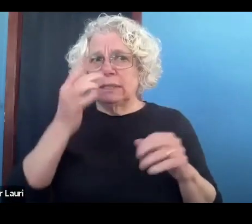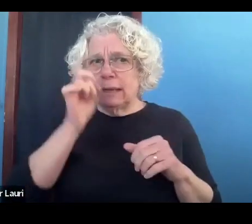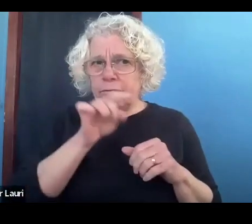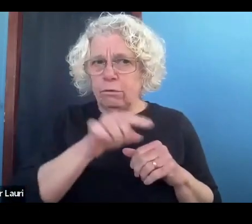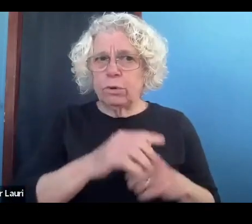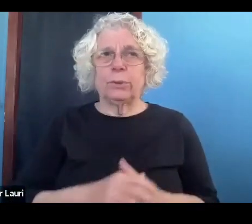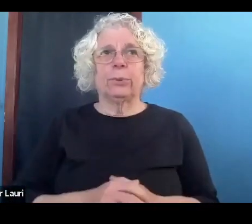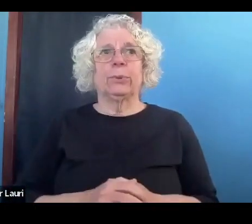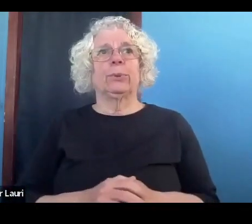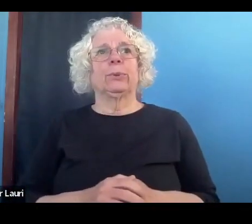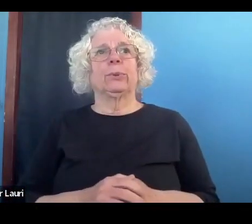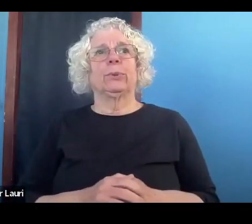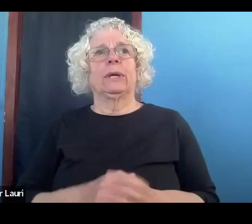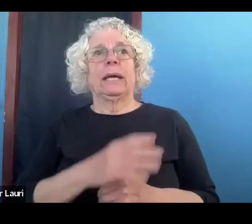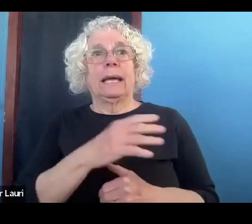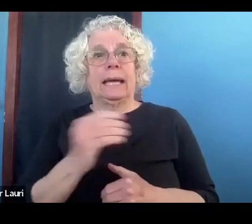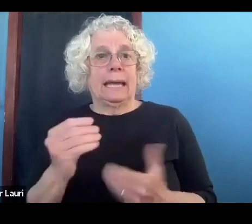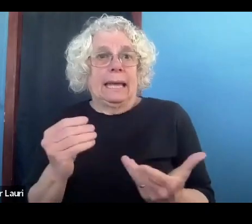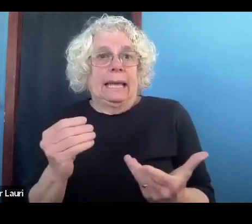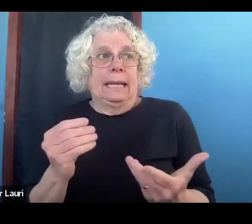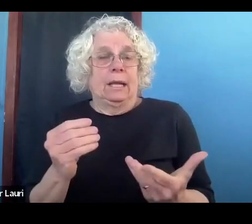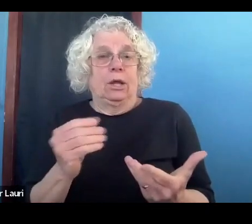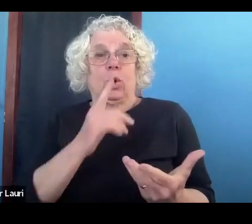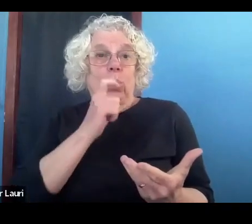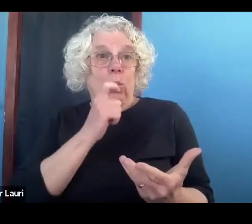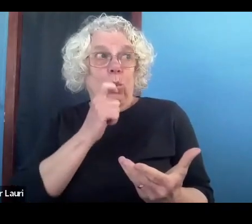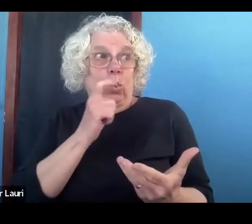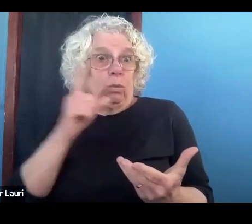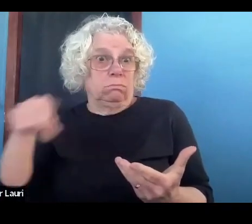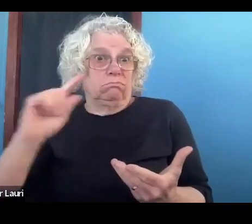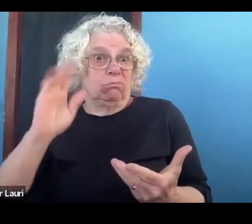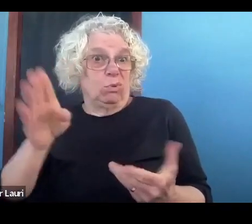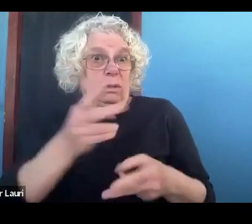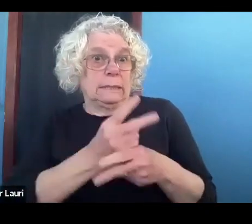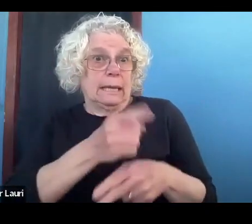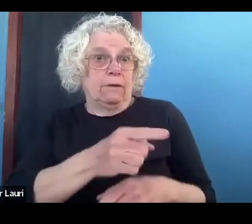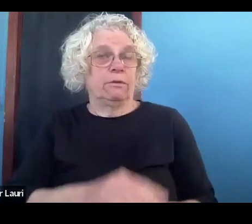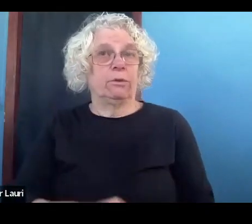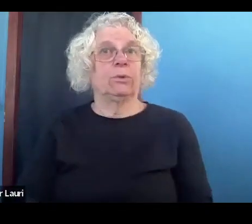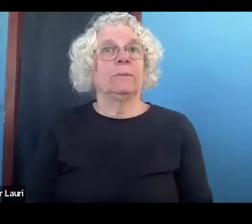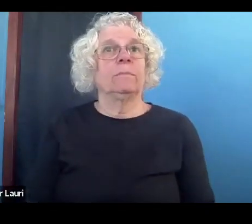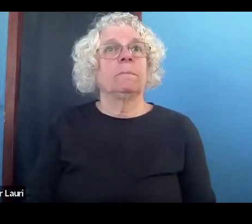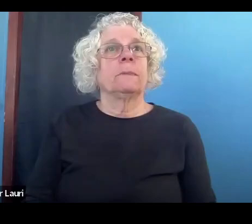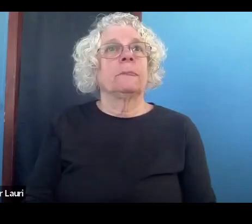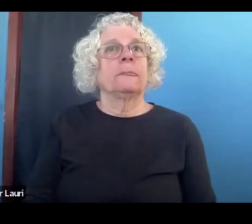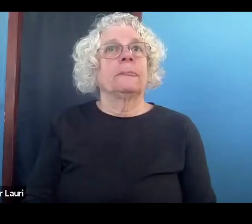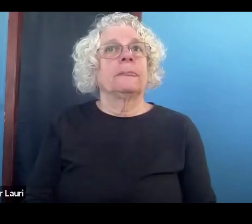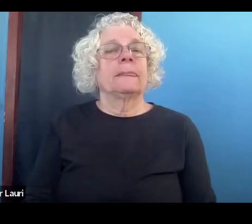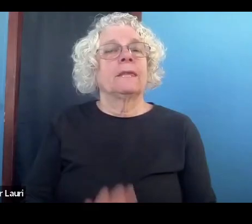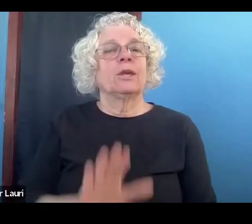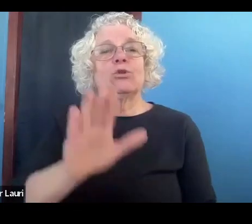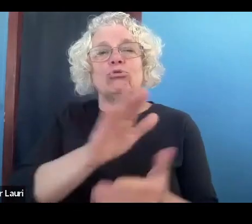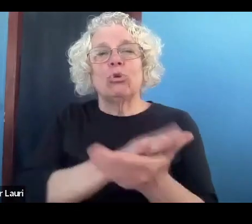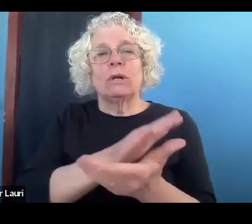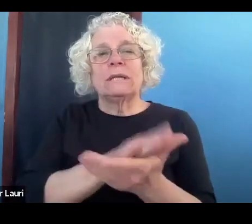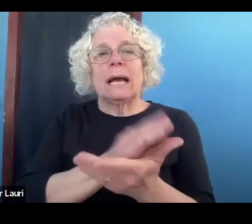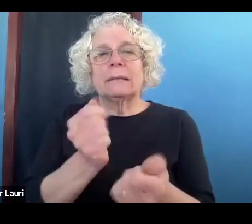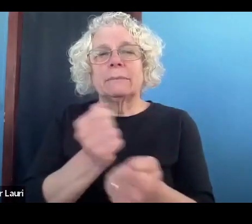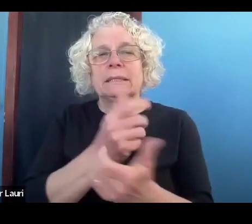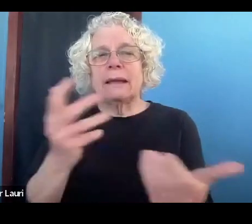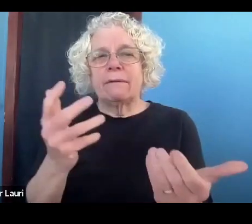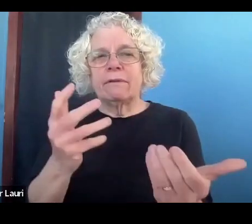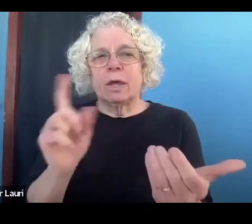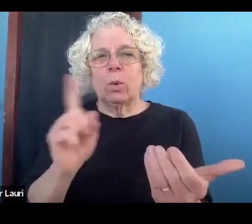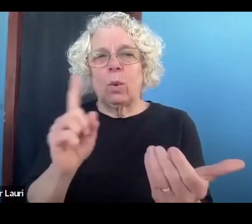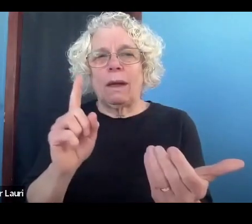for you, and who may care for you. You want to ensure that you keep all of your documents and paperwork